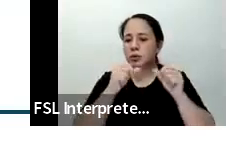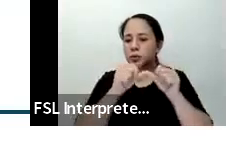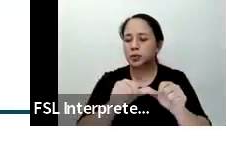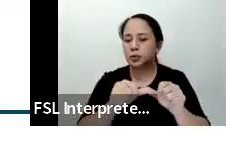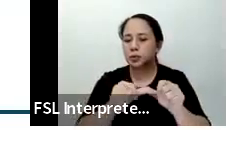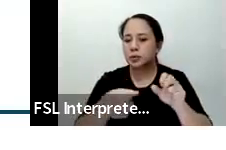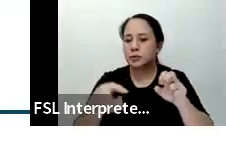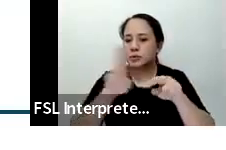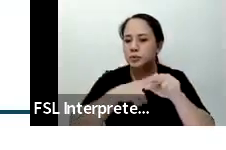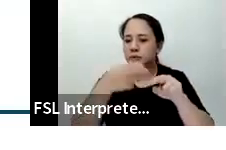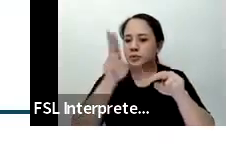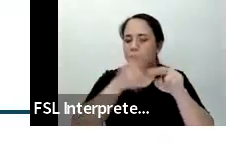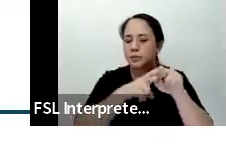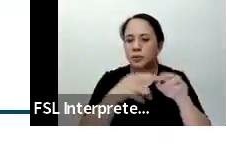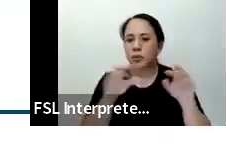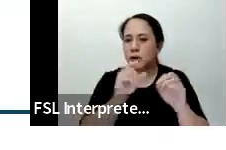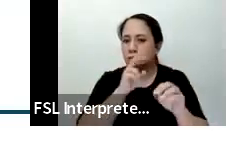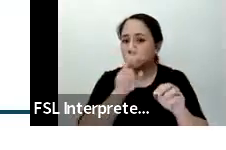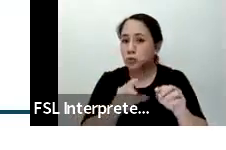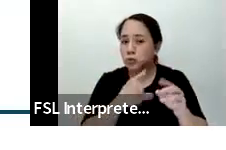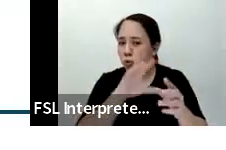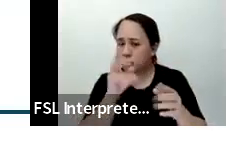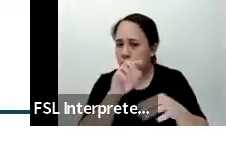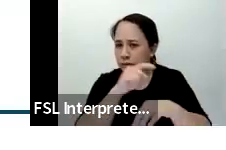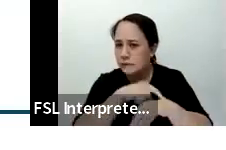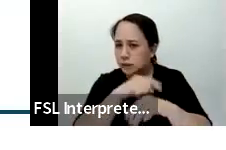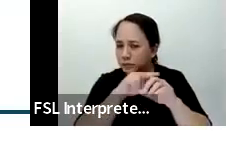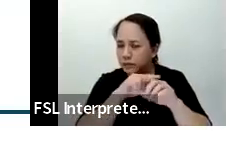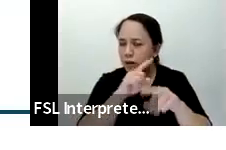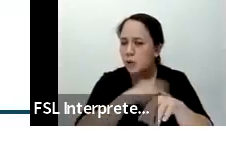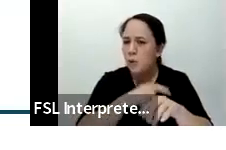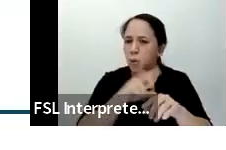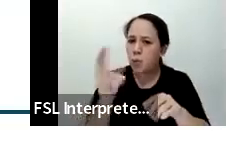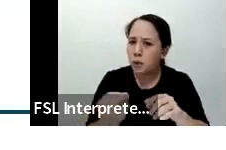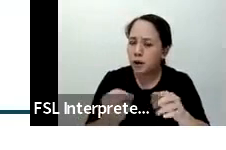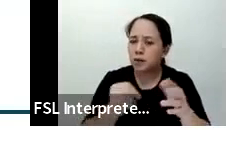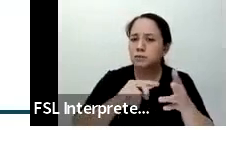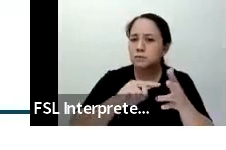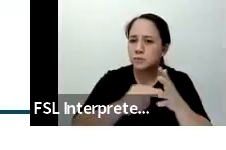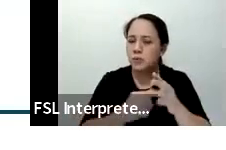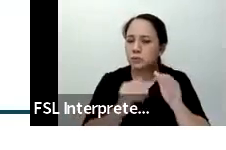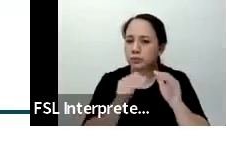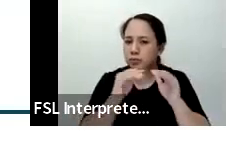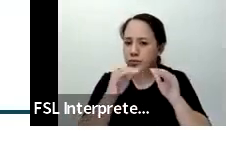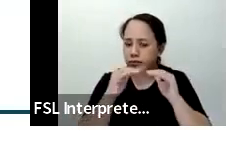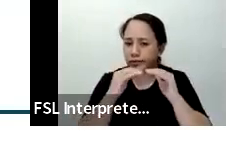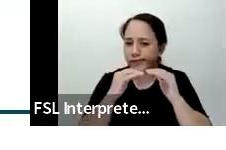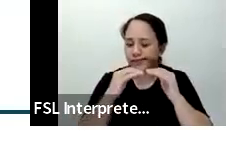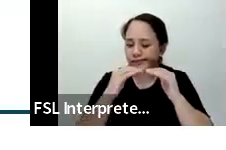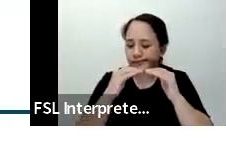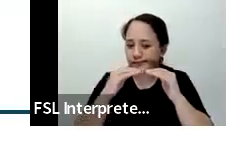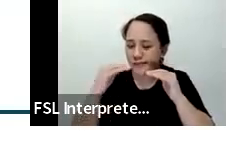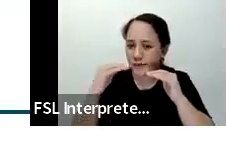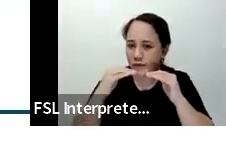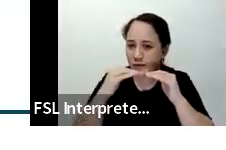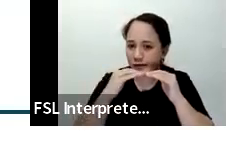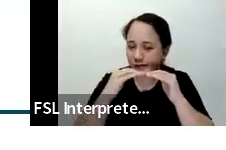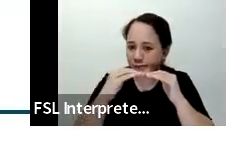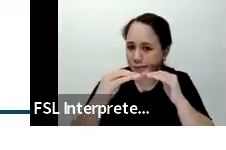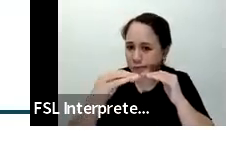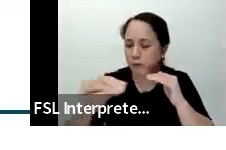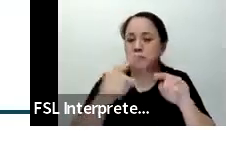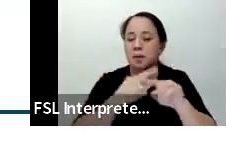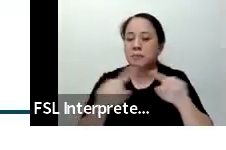increase with no definite time frame when the population will stabilize into the future. But the COVID